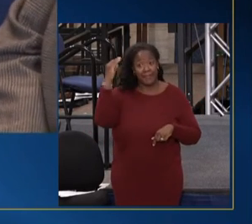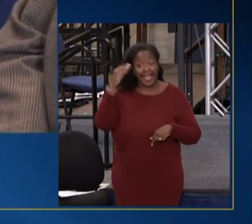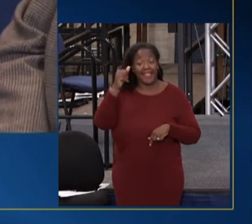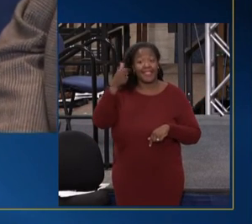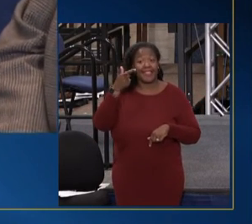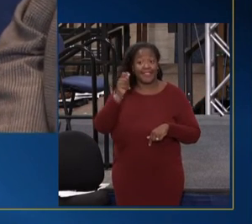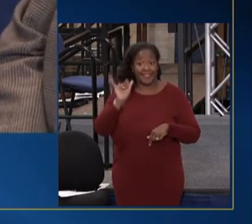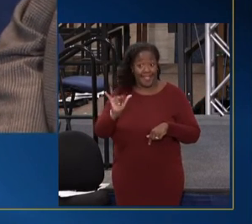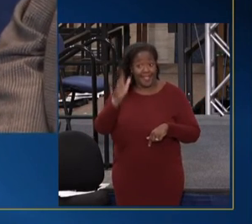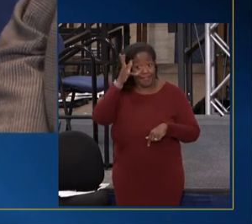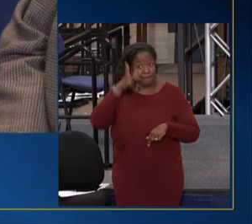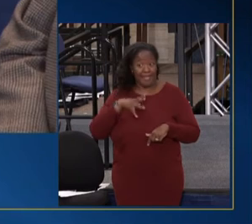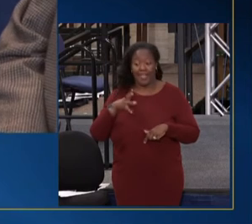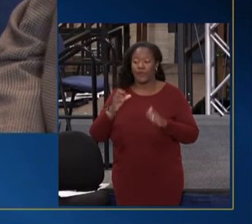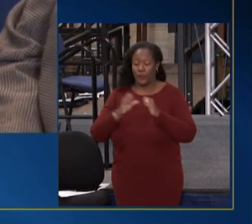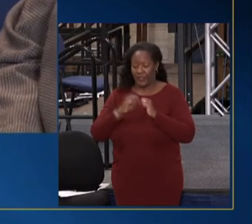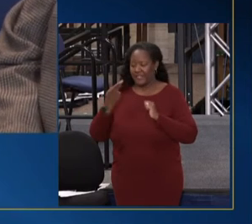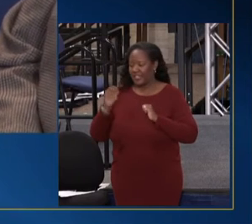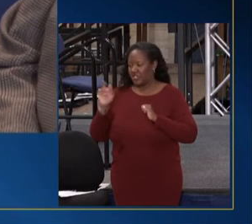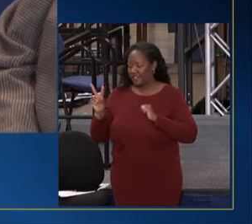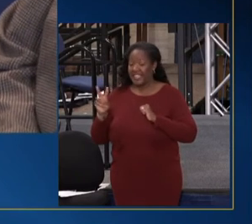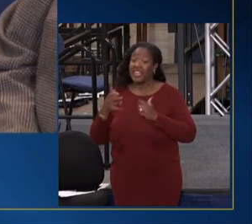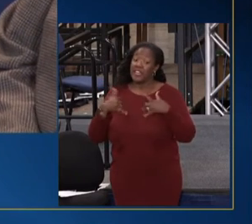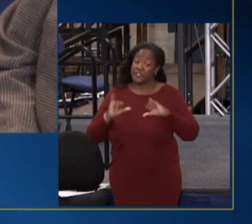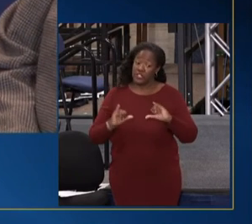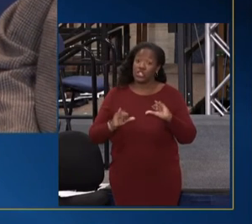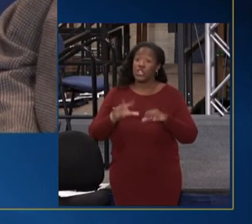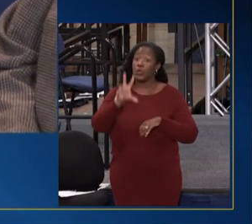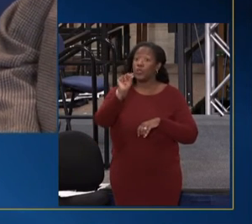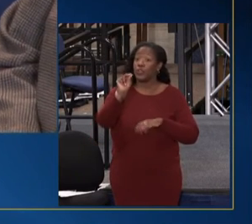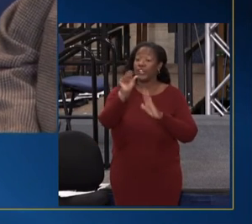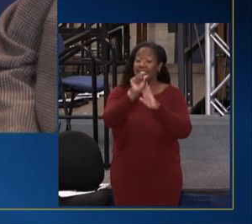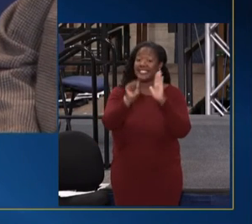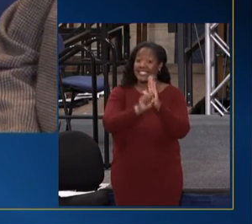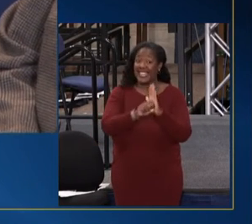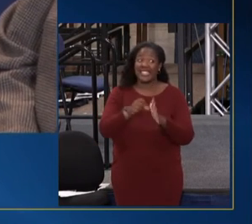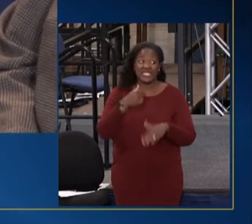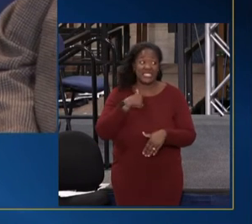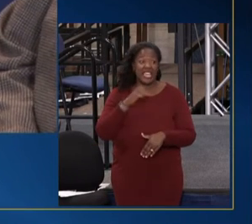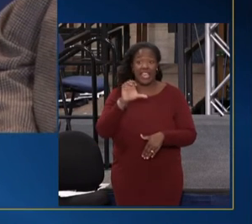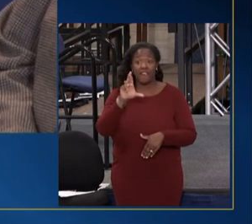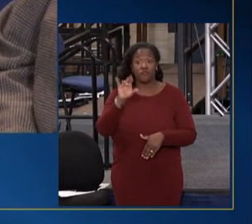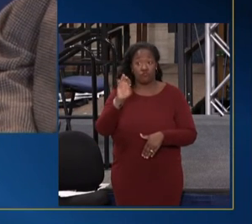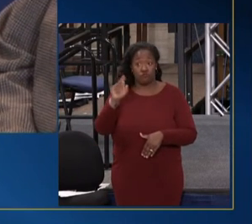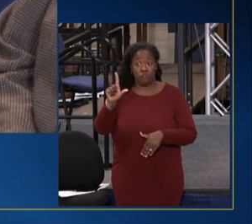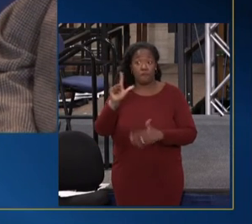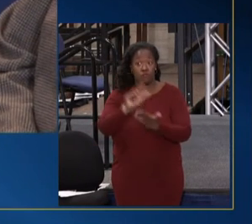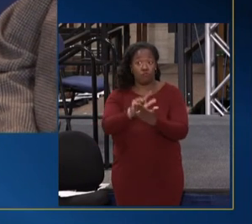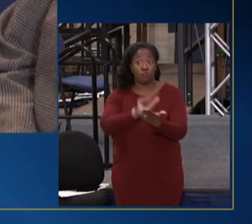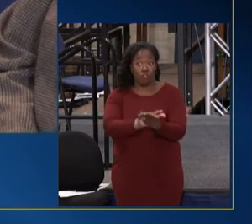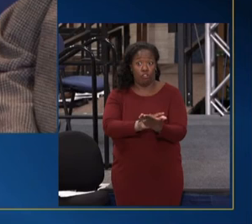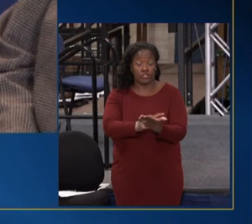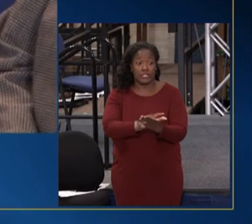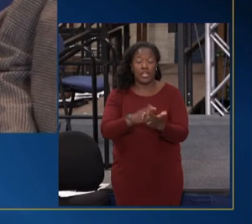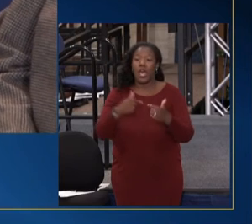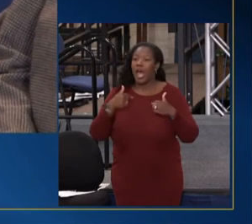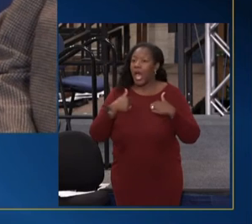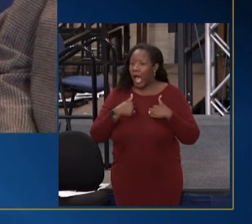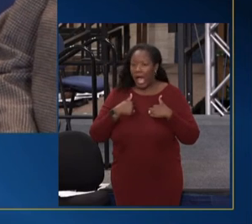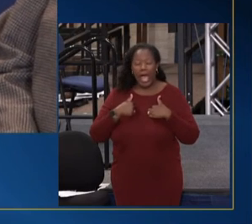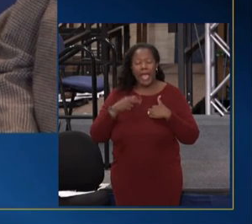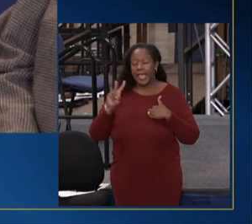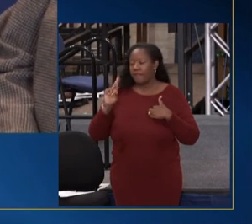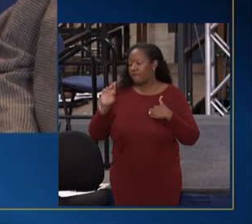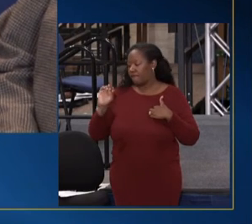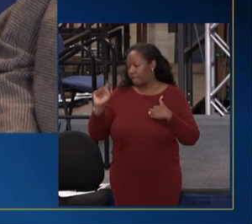HIV, there are about 30 states that still have HIV criminalization laws on the books. And although I am virally suppressed